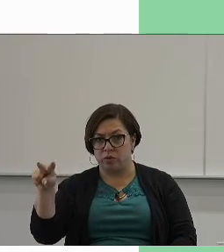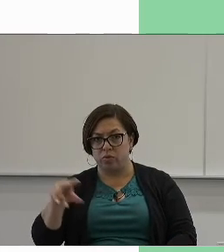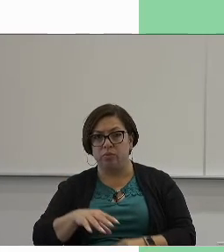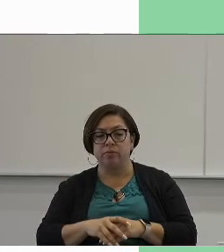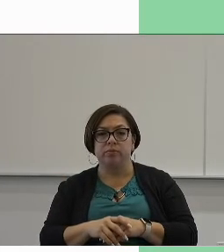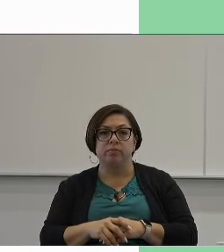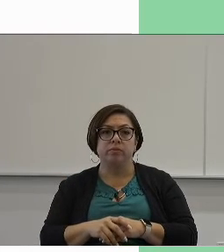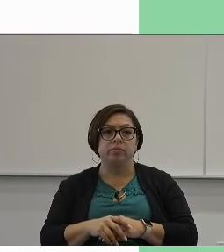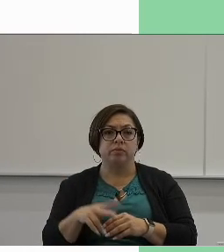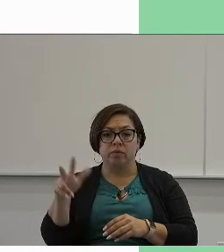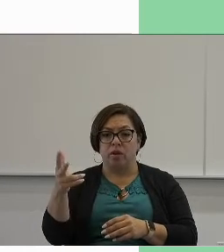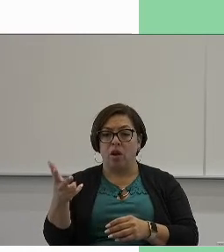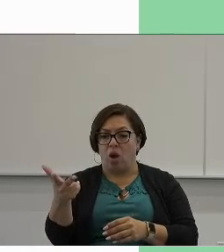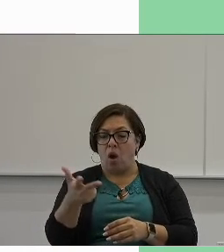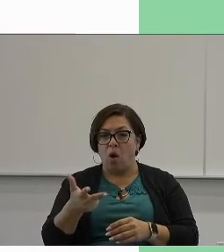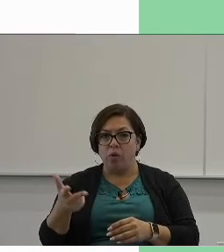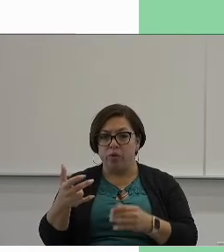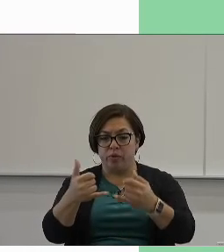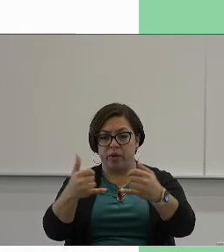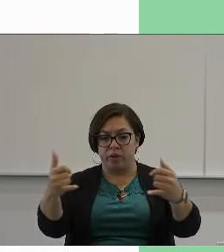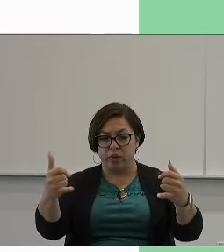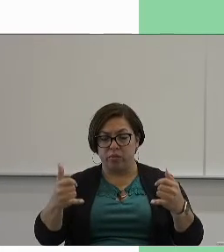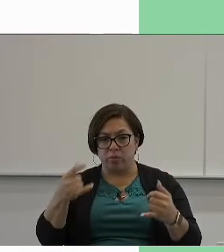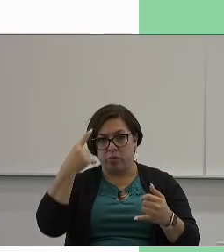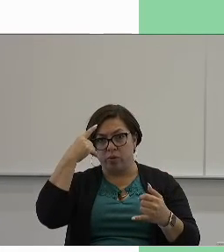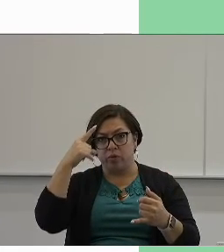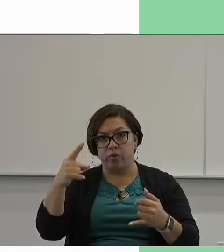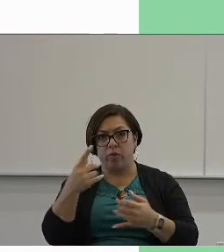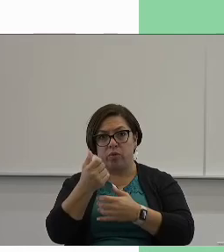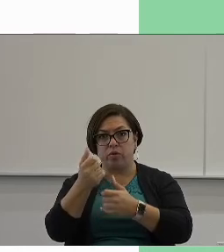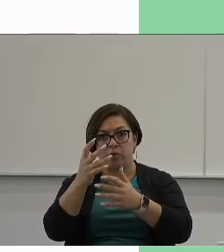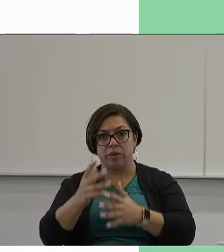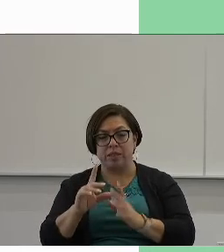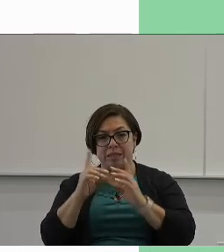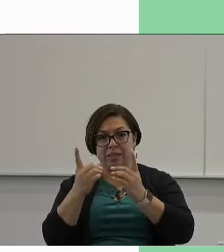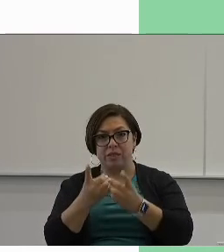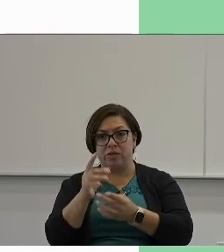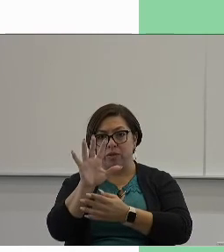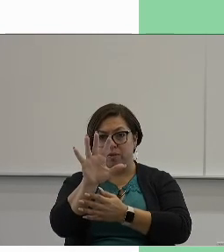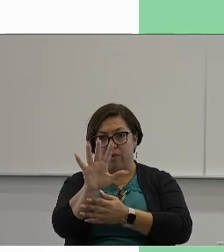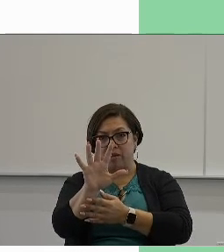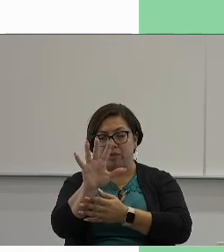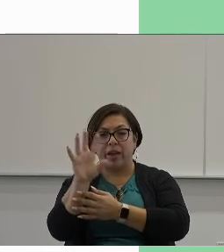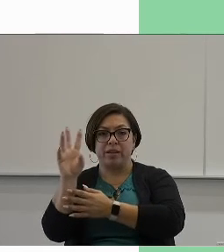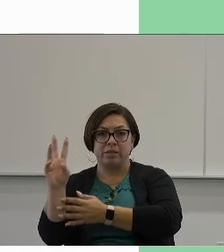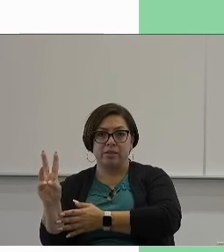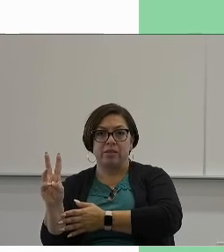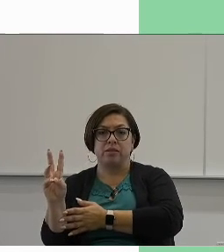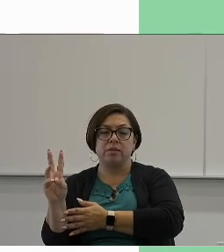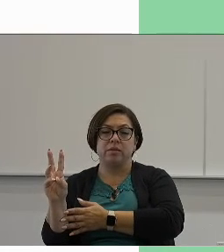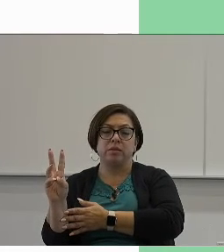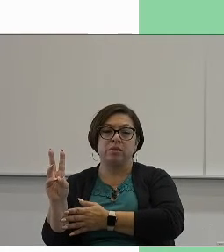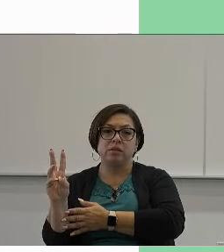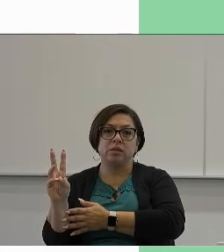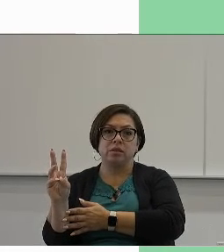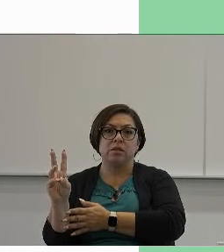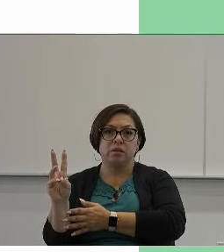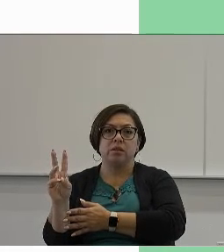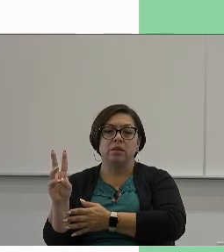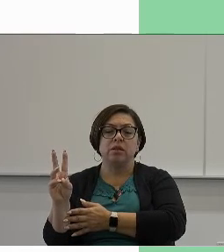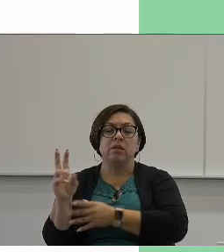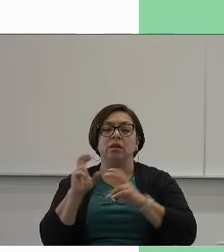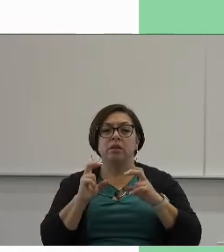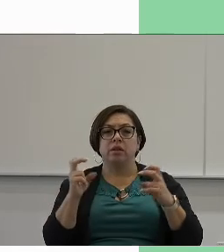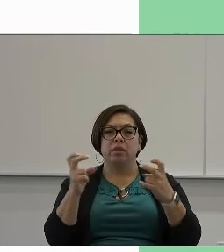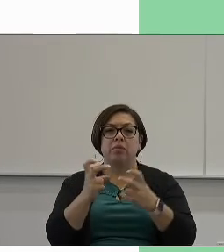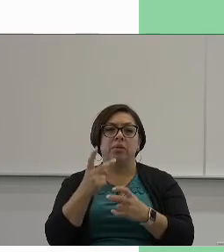fall on the border between the proposed Trustee District 5 and Trustee District 6. And the committee has